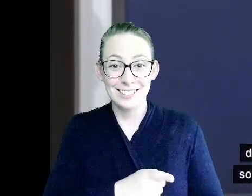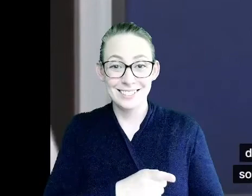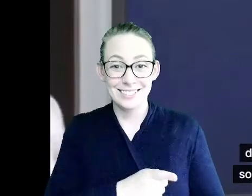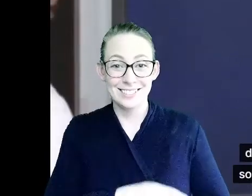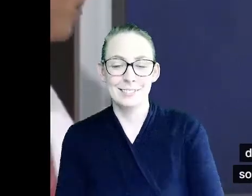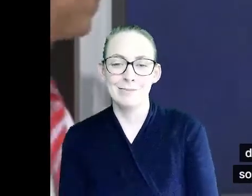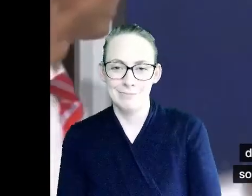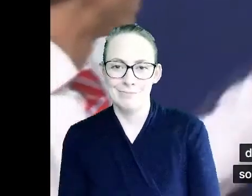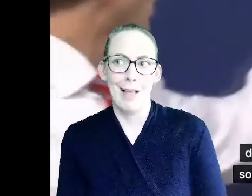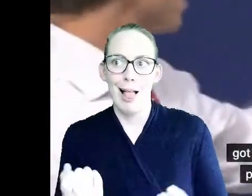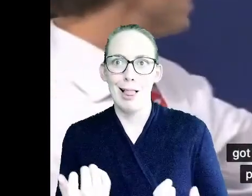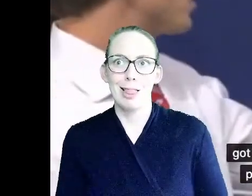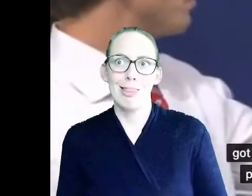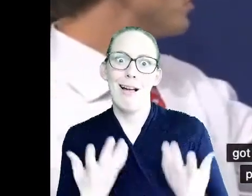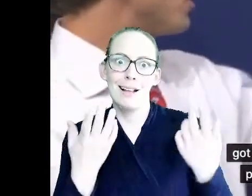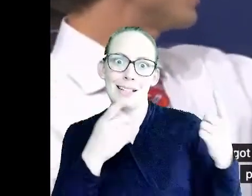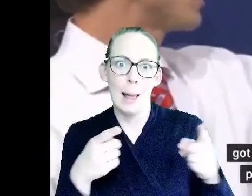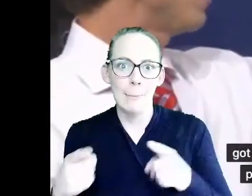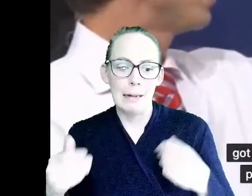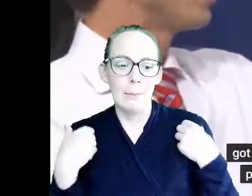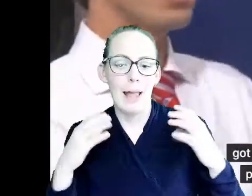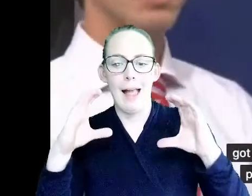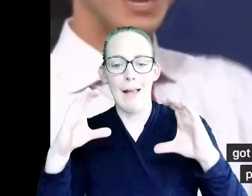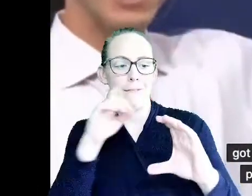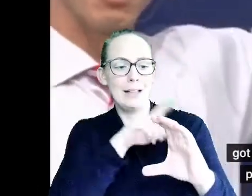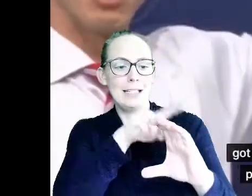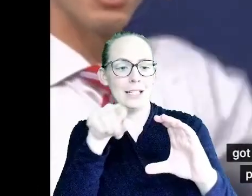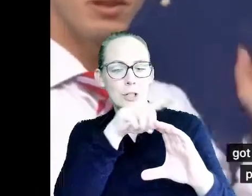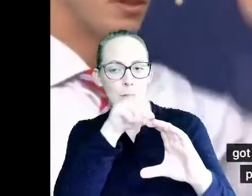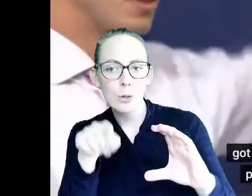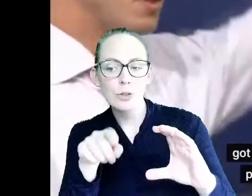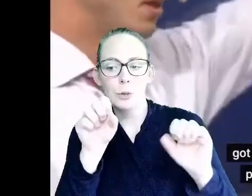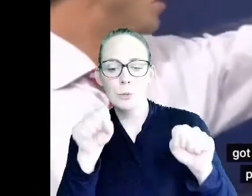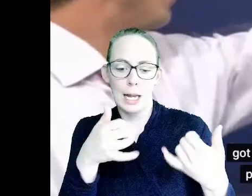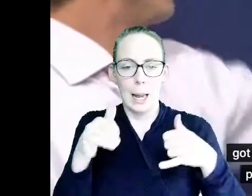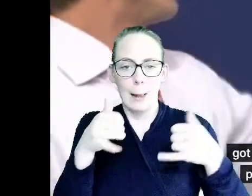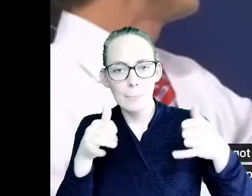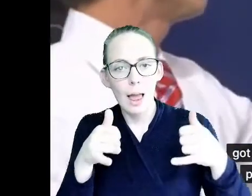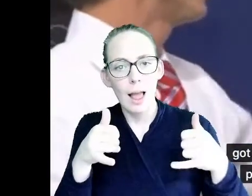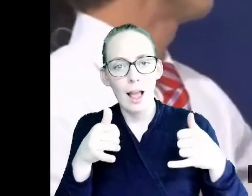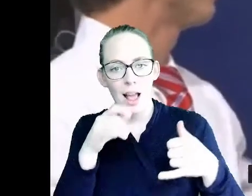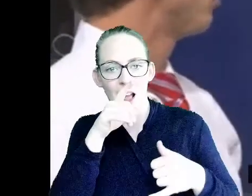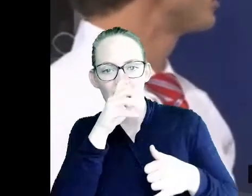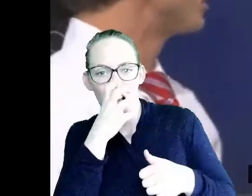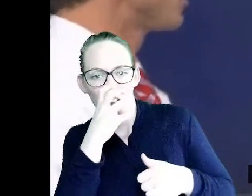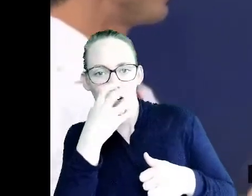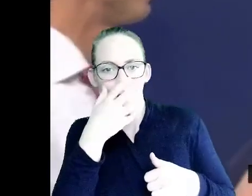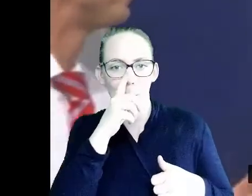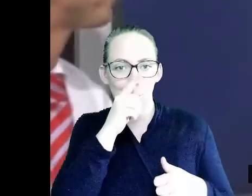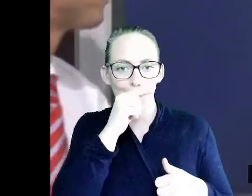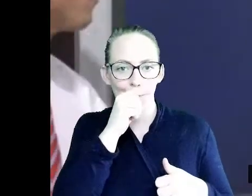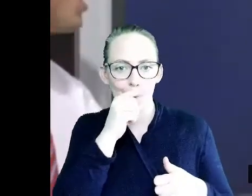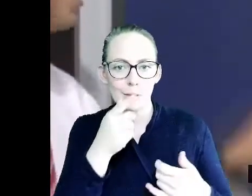There's a lot going on here. We've got some distribution on top that we can play Angry Birds with. And then we'll have